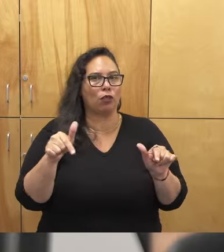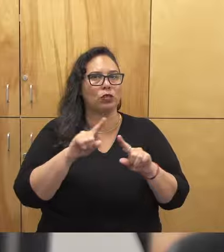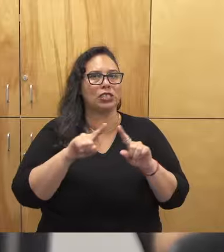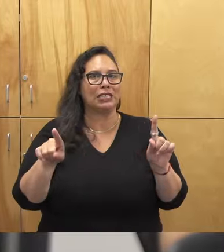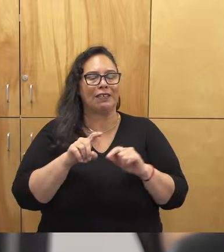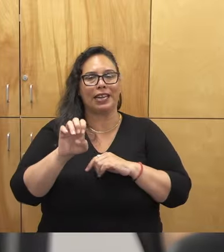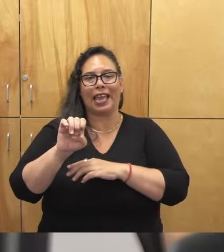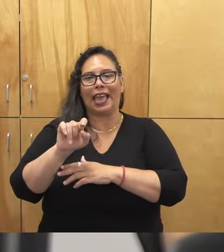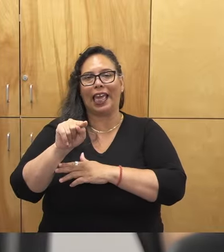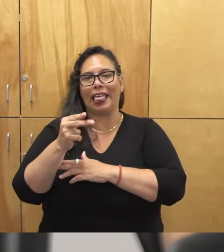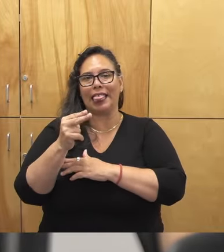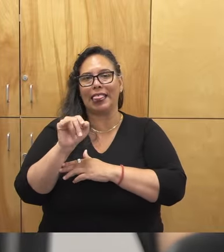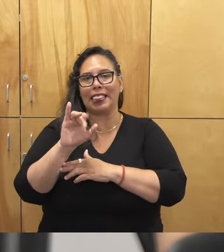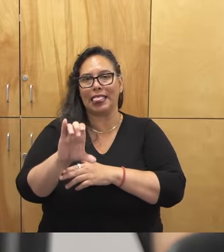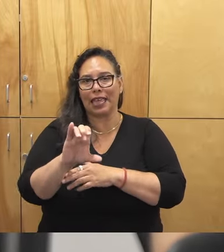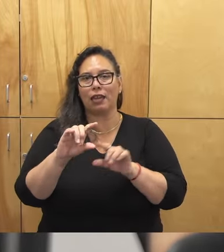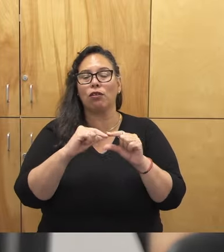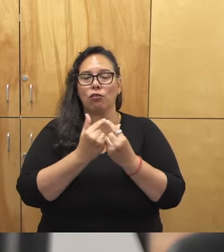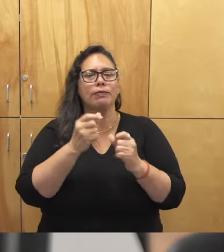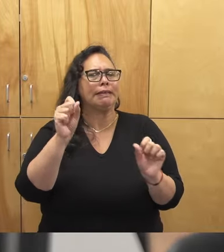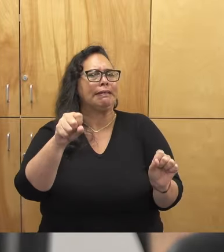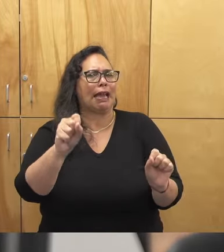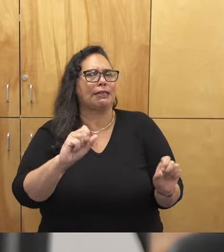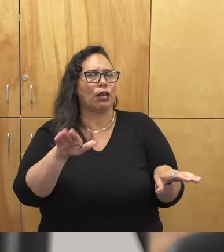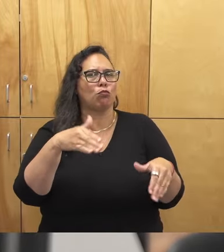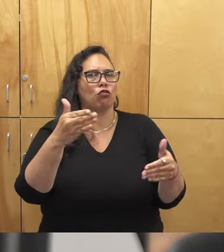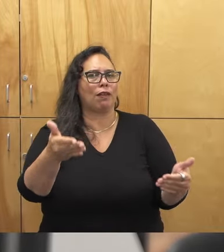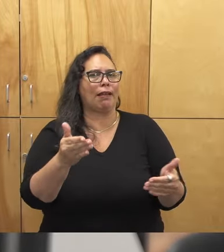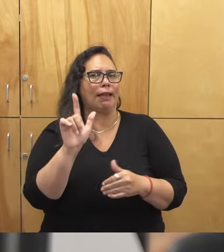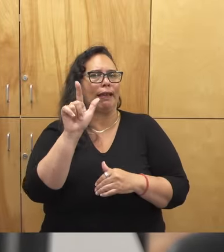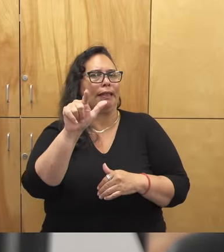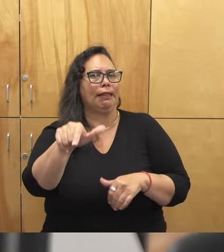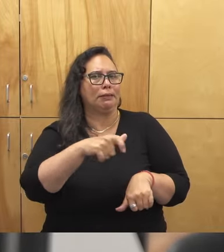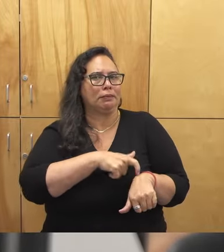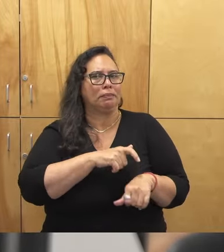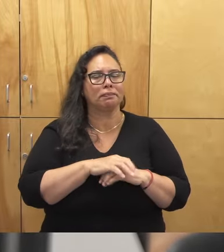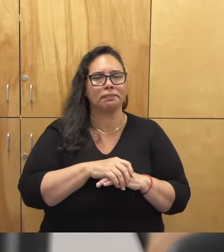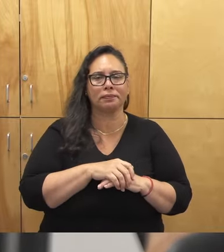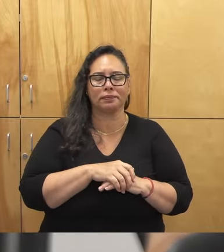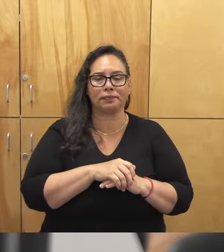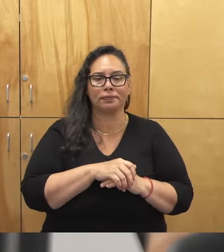ethnic groups, yes. So I can provide that information at a later date.